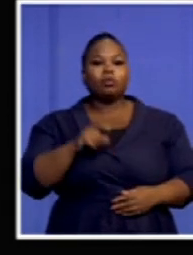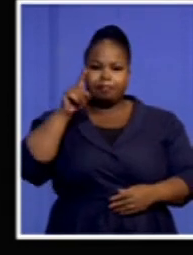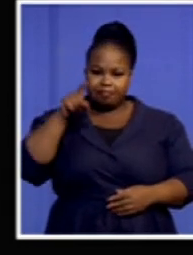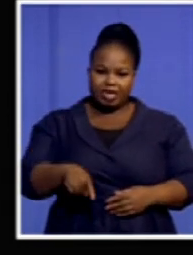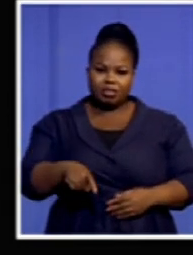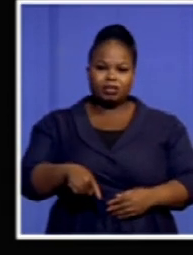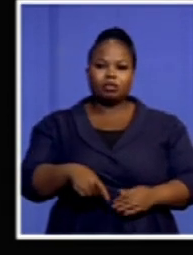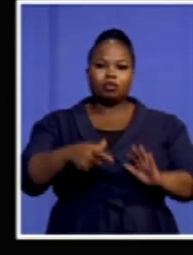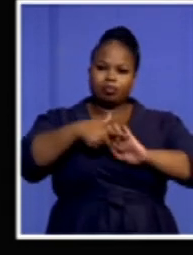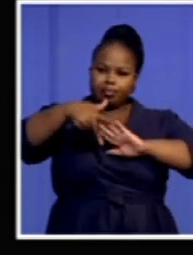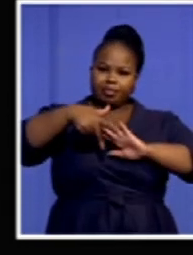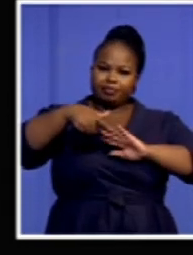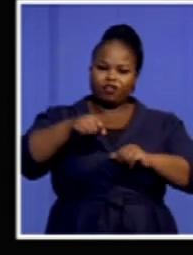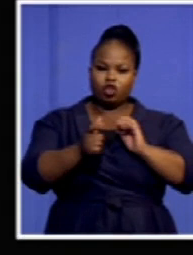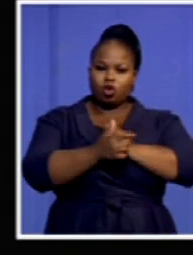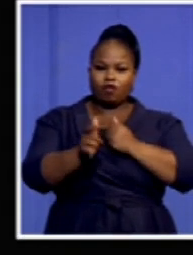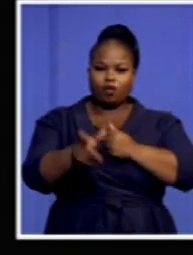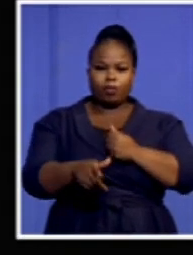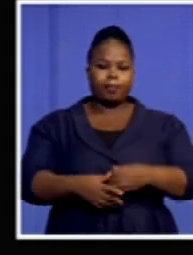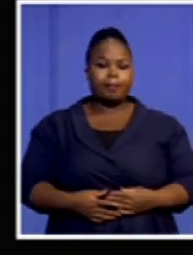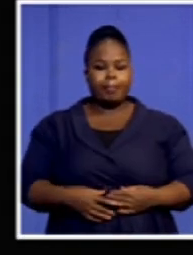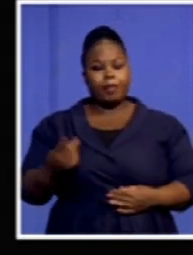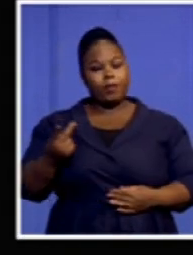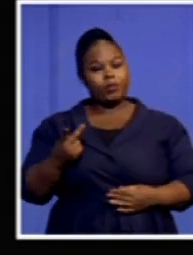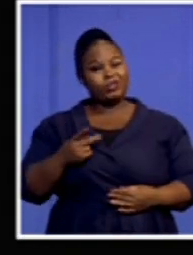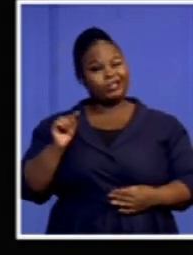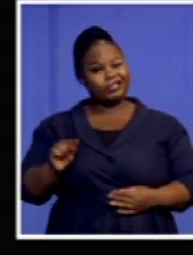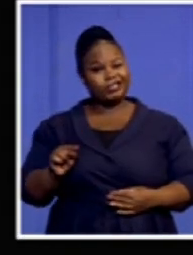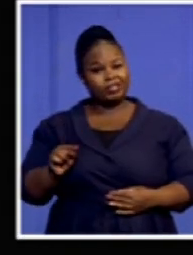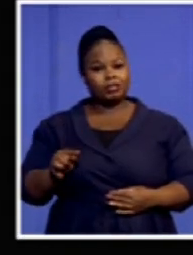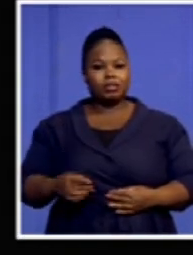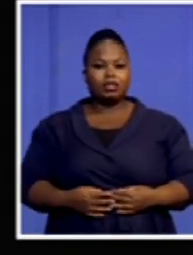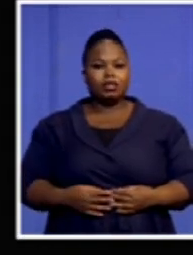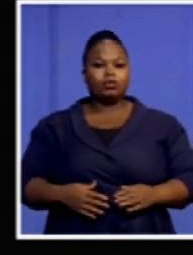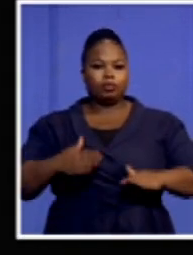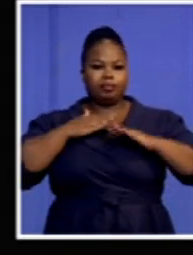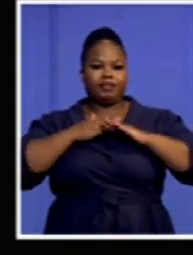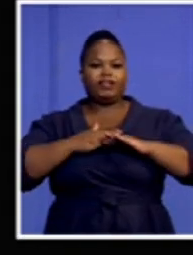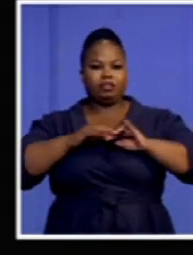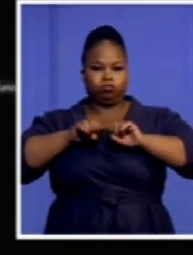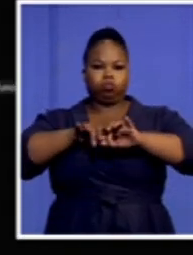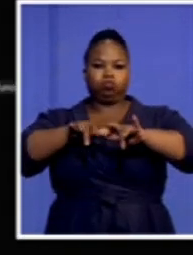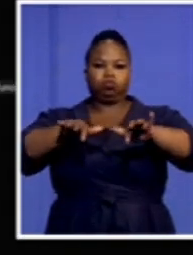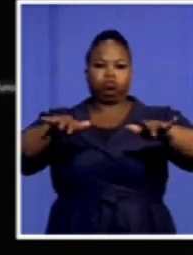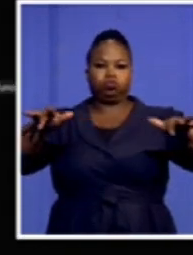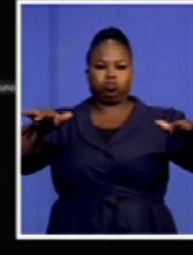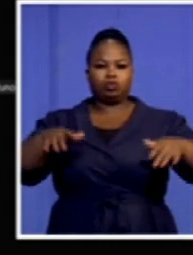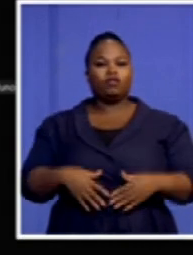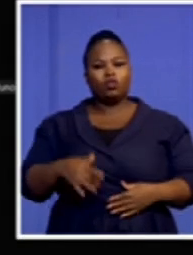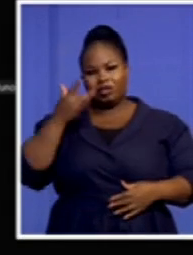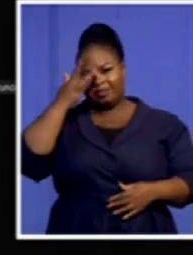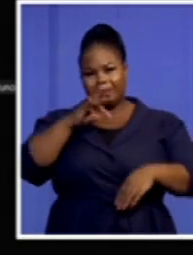law. And this is aimed at preventing the transmission of notifiable medical condition.